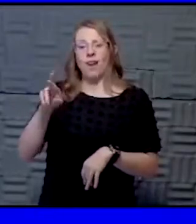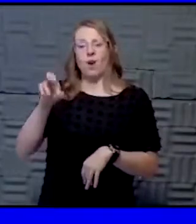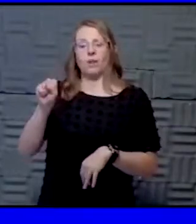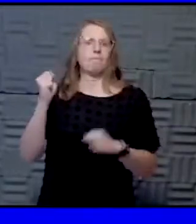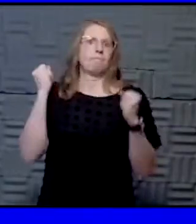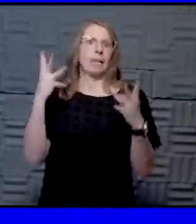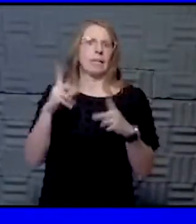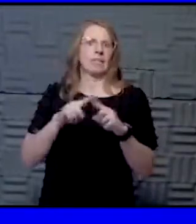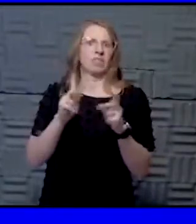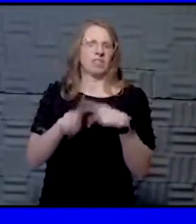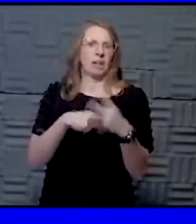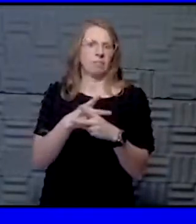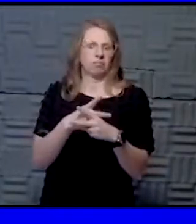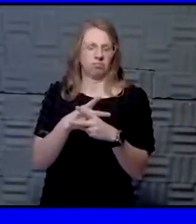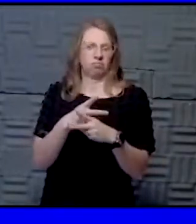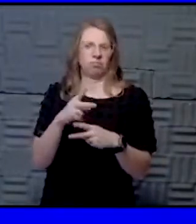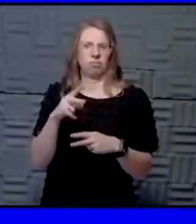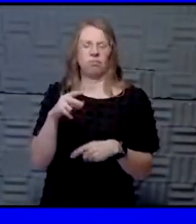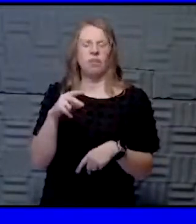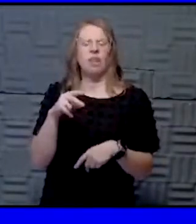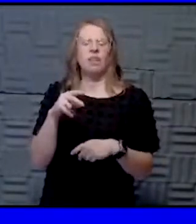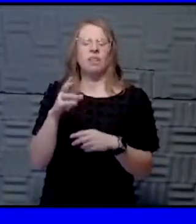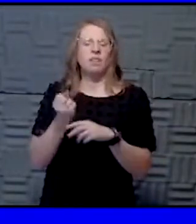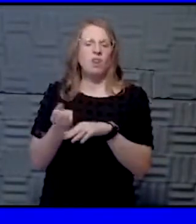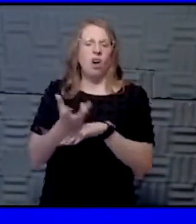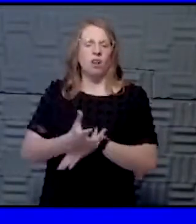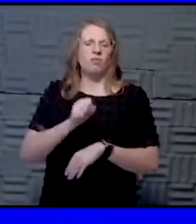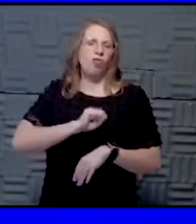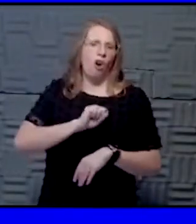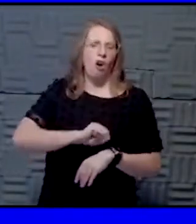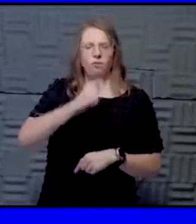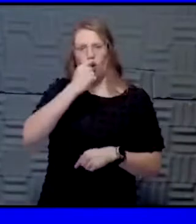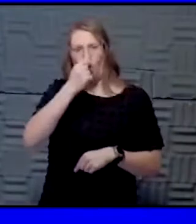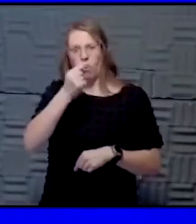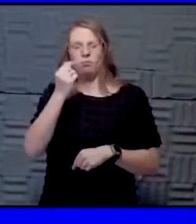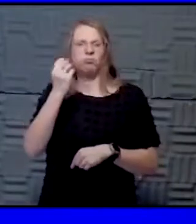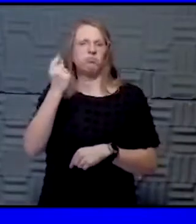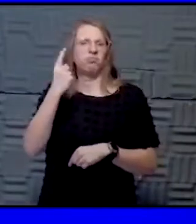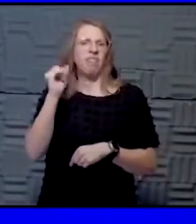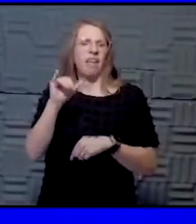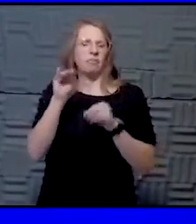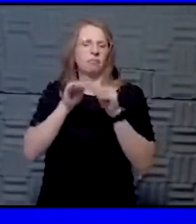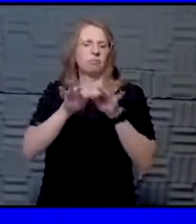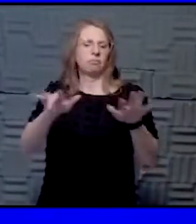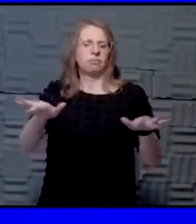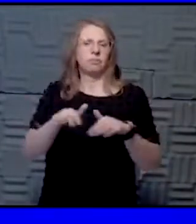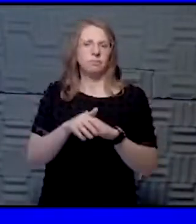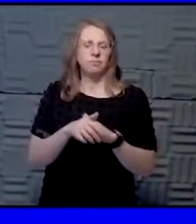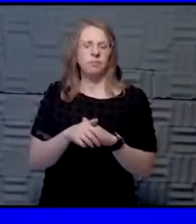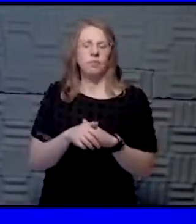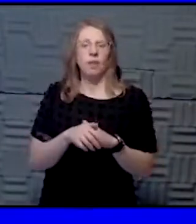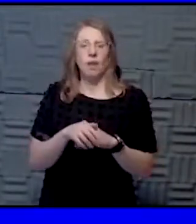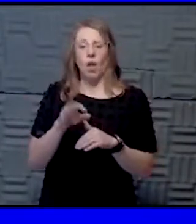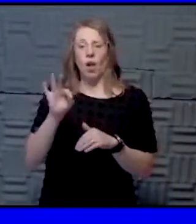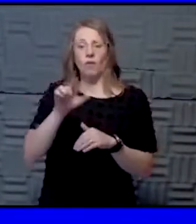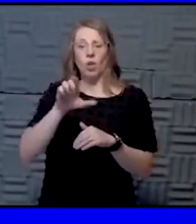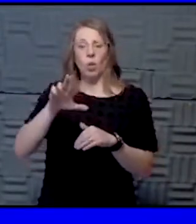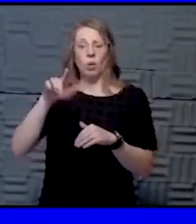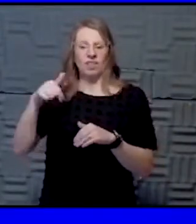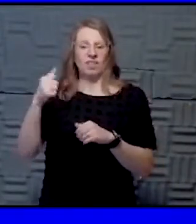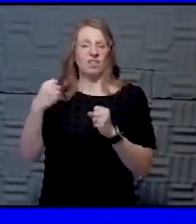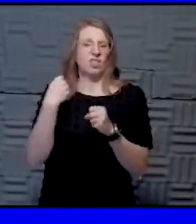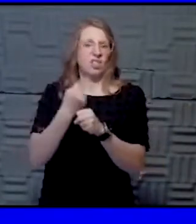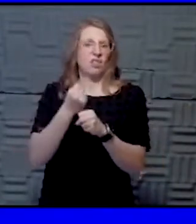of rhinovirus, which can cause the common cough and cold. We know that's circulating. Luckily, we didn't see a lot of influenza this year, but we know just